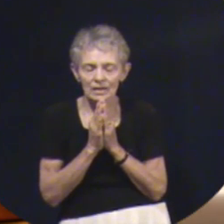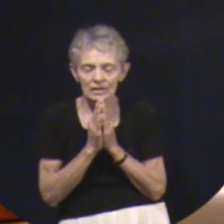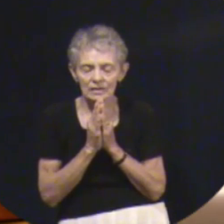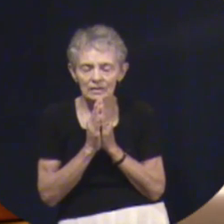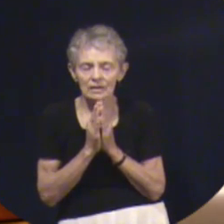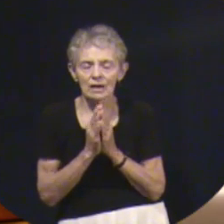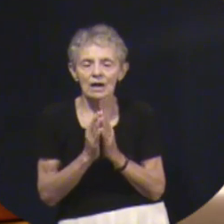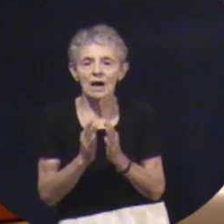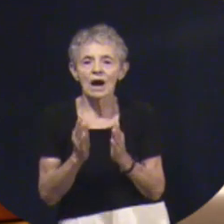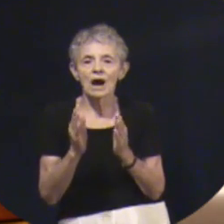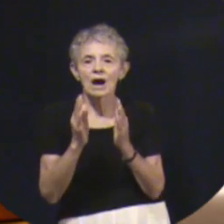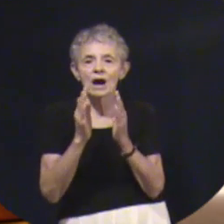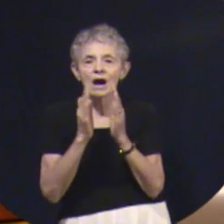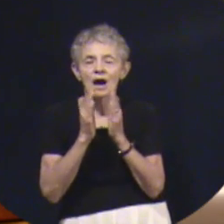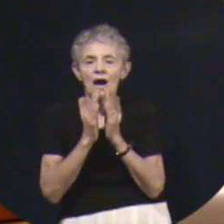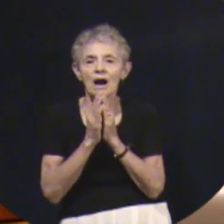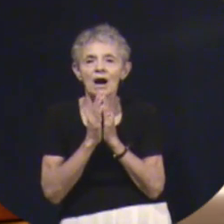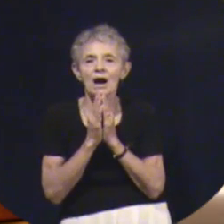Amen.